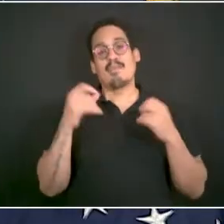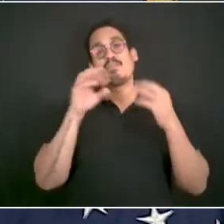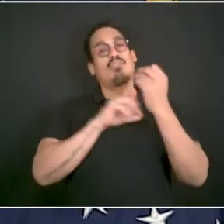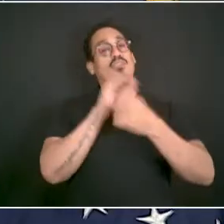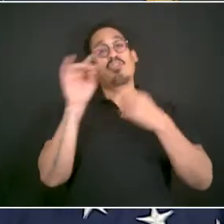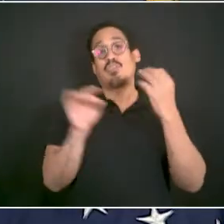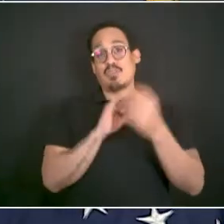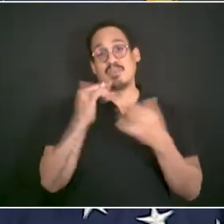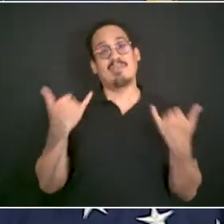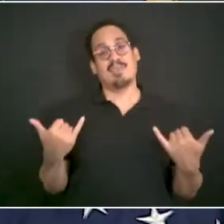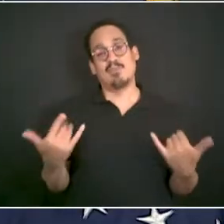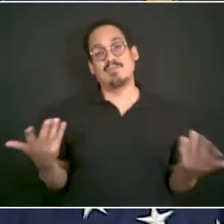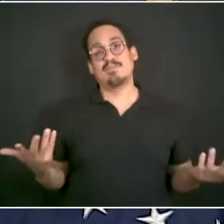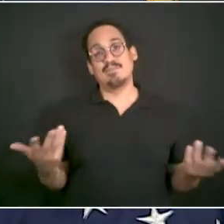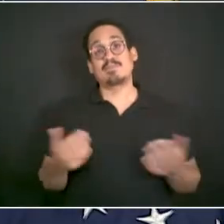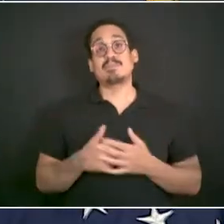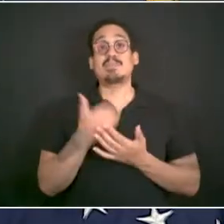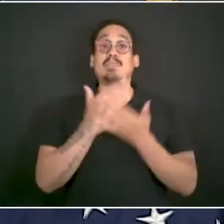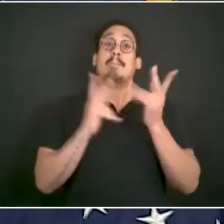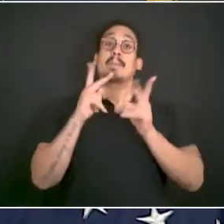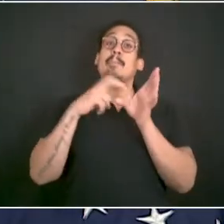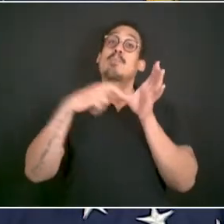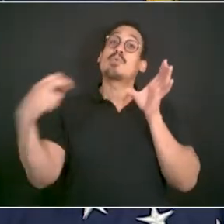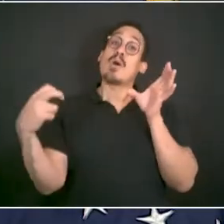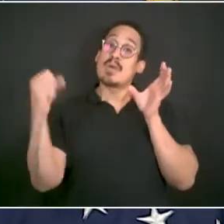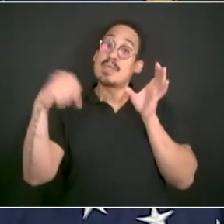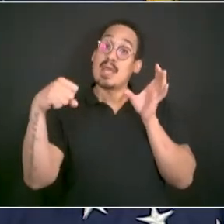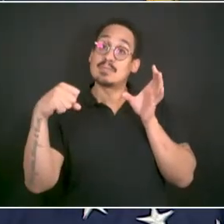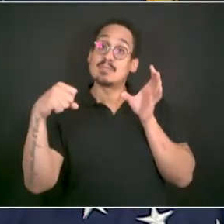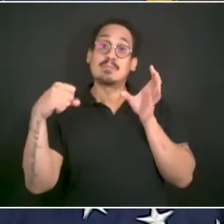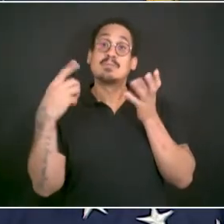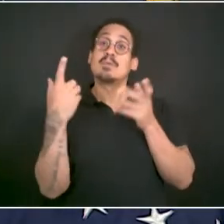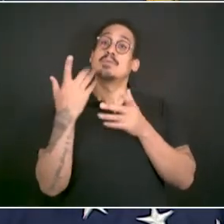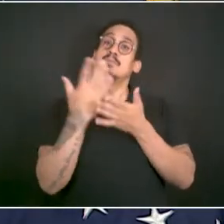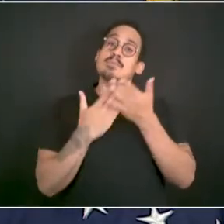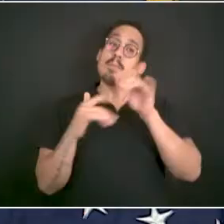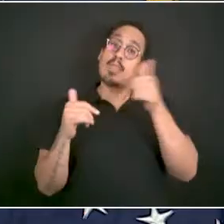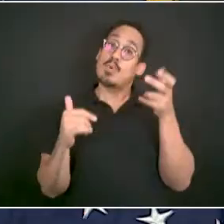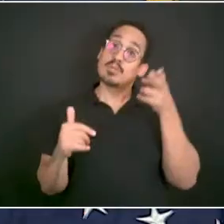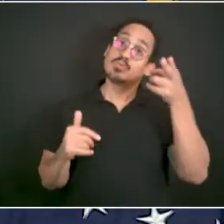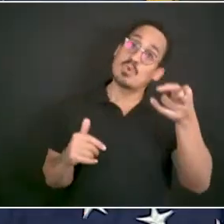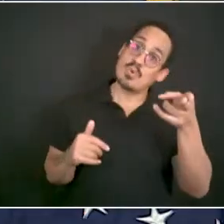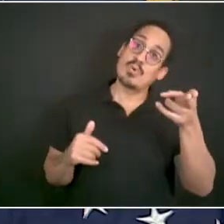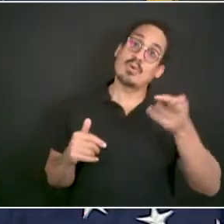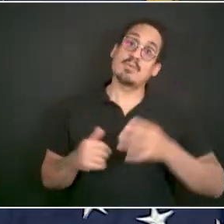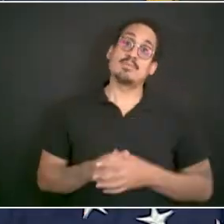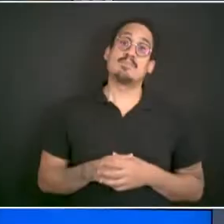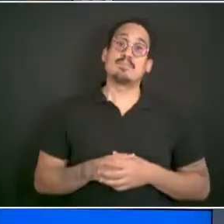looking to have a casino here and let the best women win.